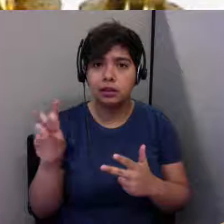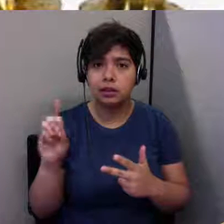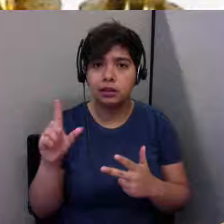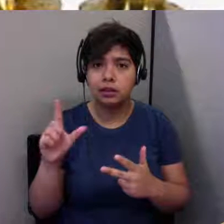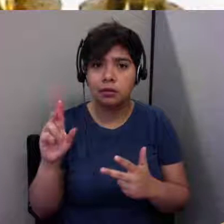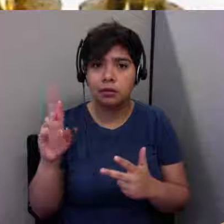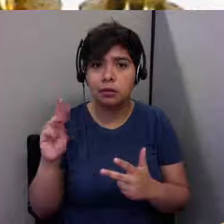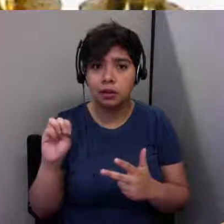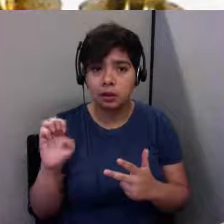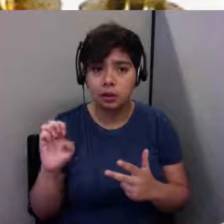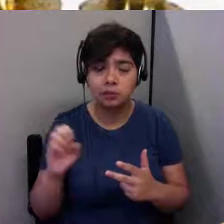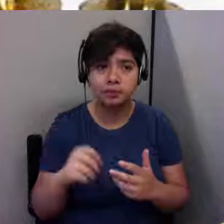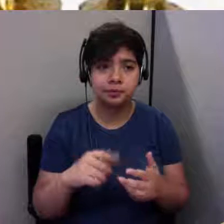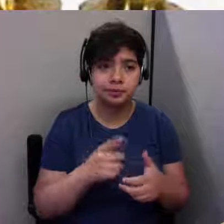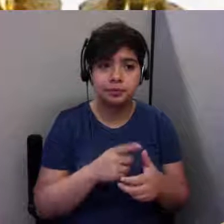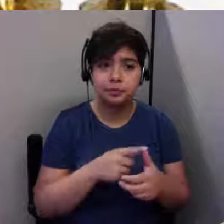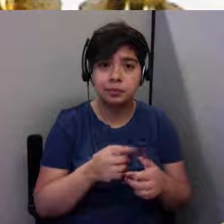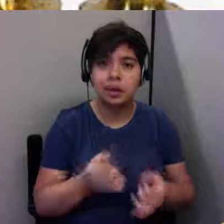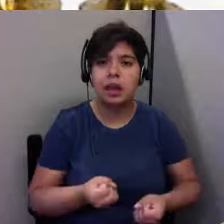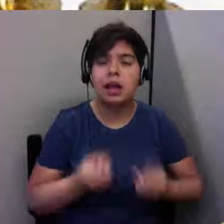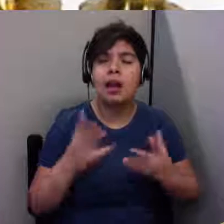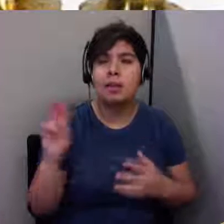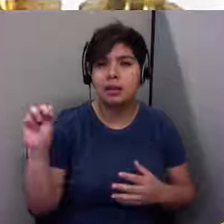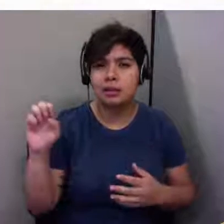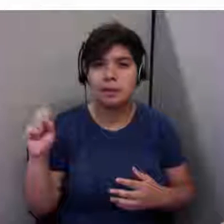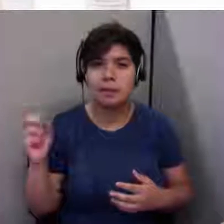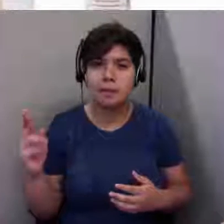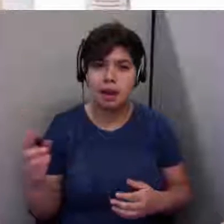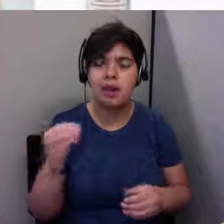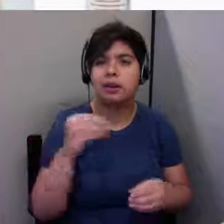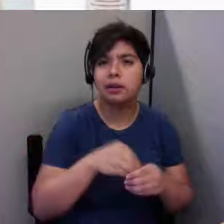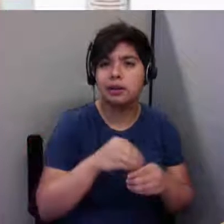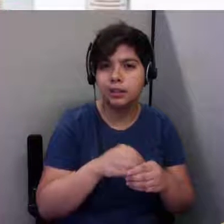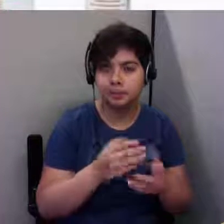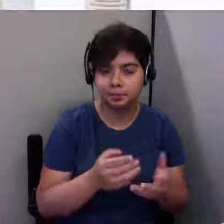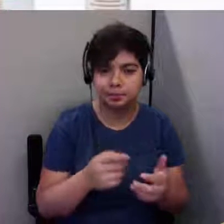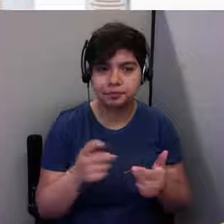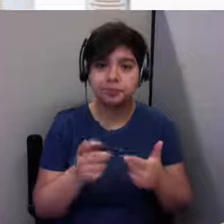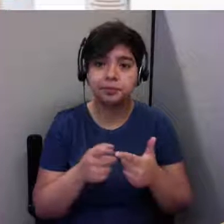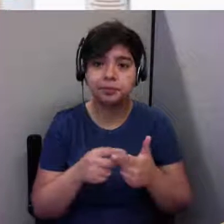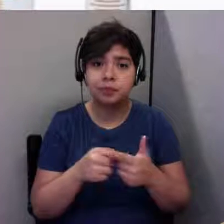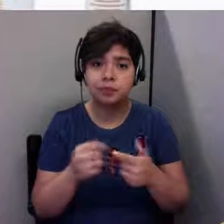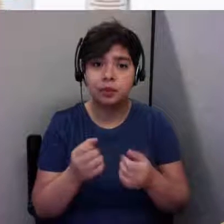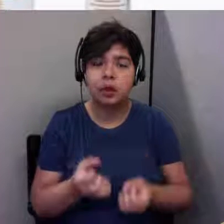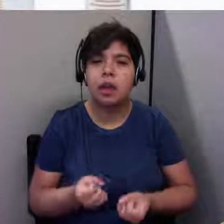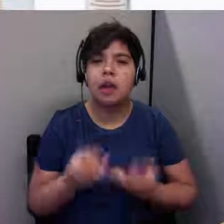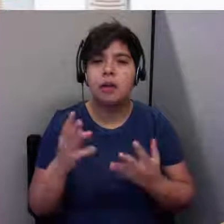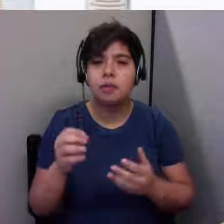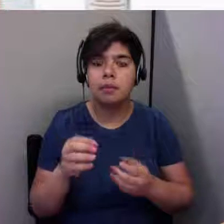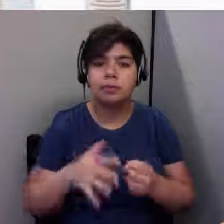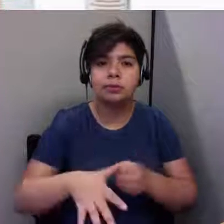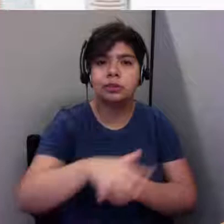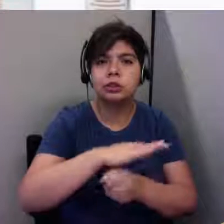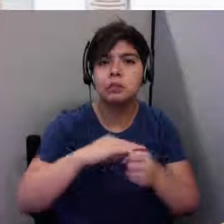Mass is the amount of matter in an object. Volume is how much space that matter takes up.